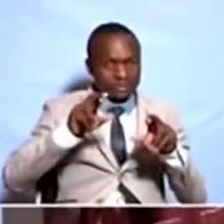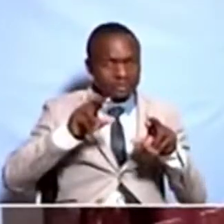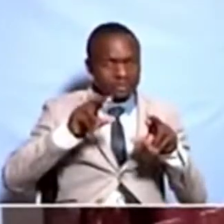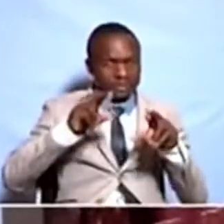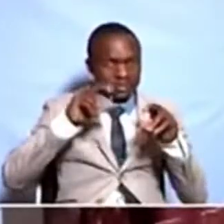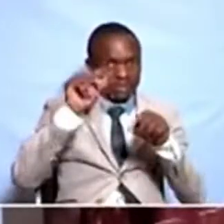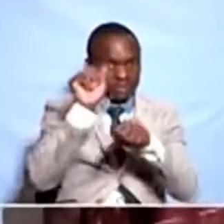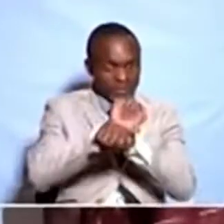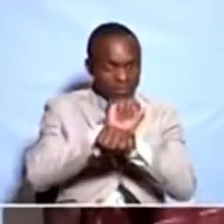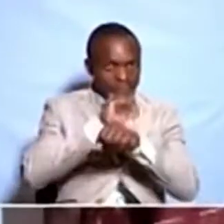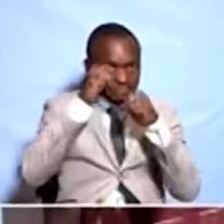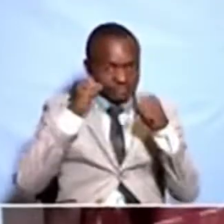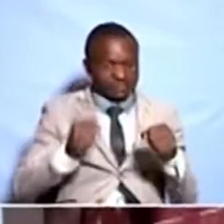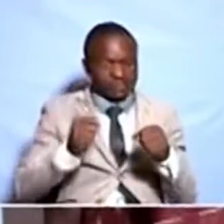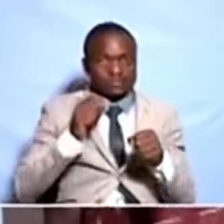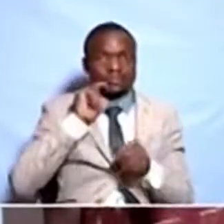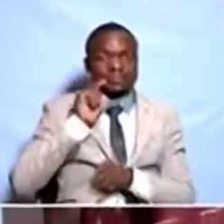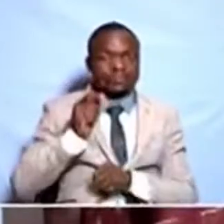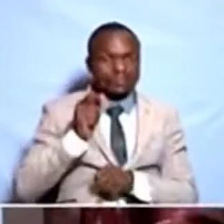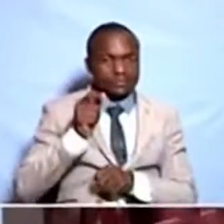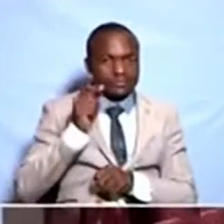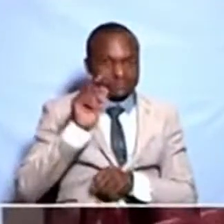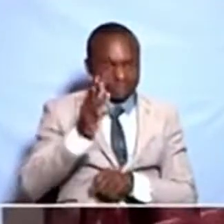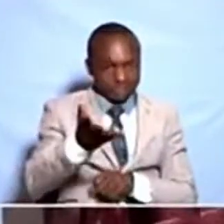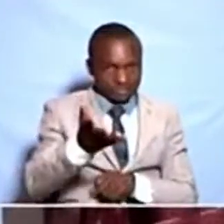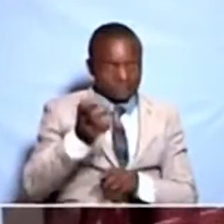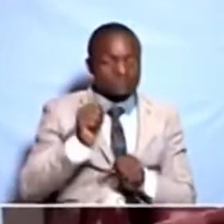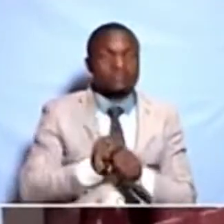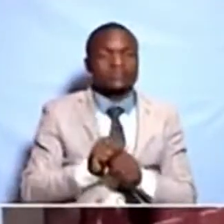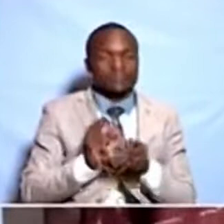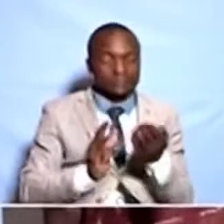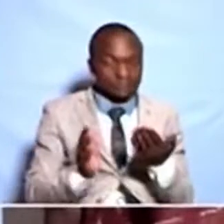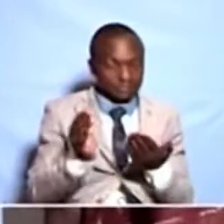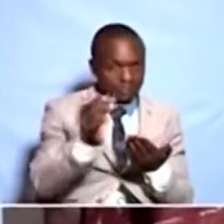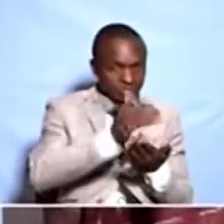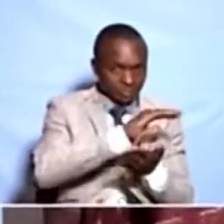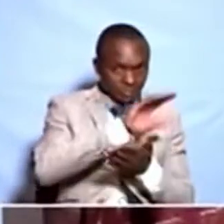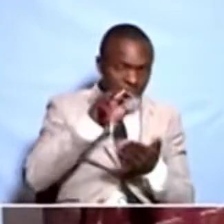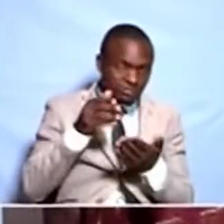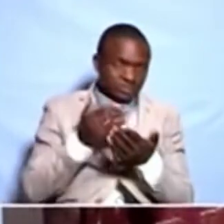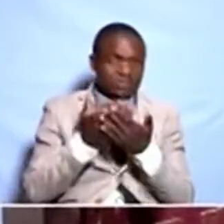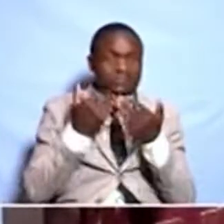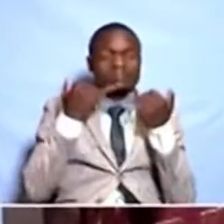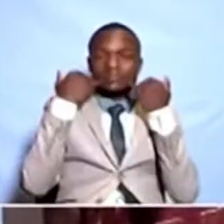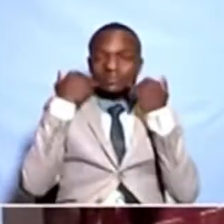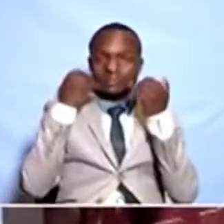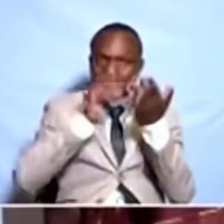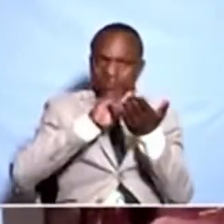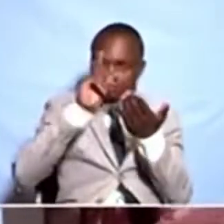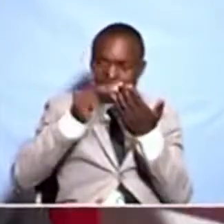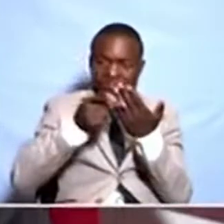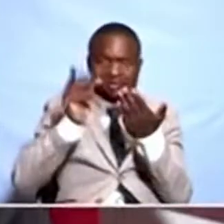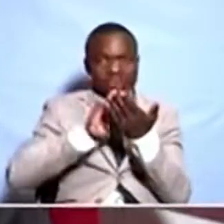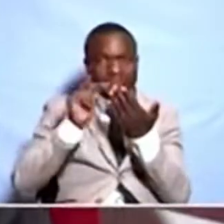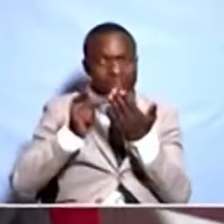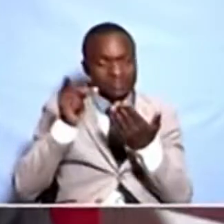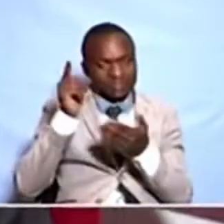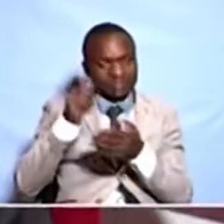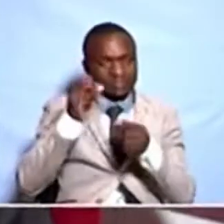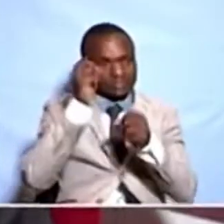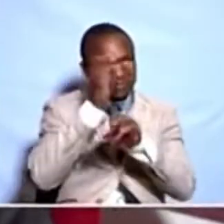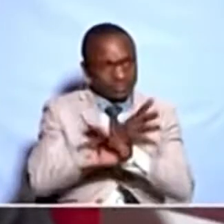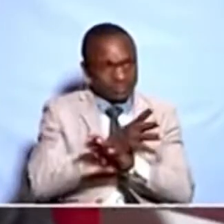the fitness must be valid. Right. Having collected all those documents, and I'm ready now to